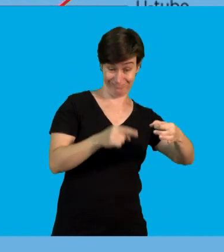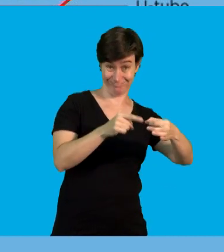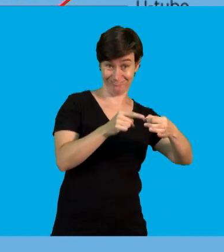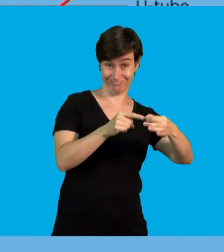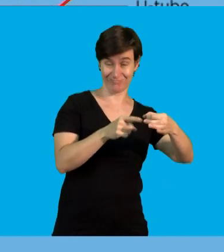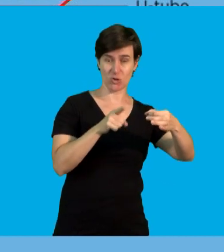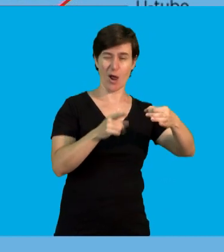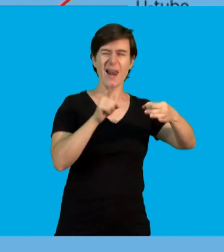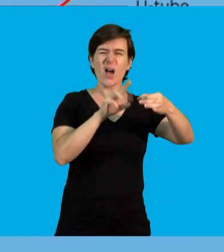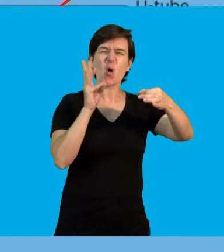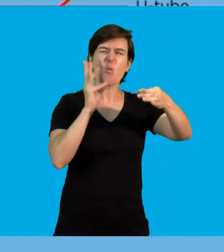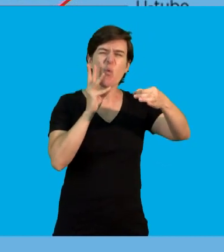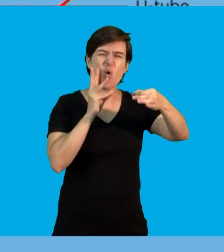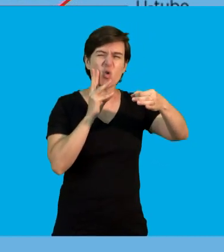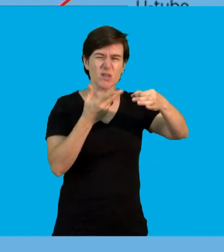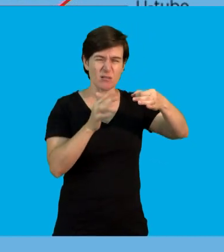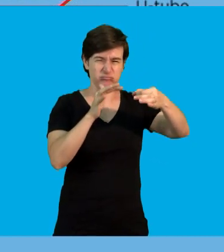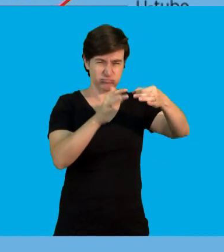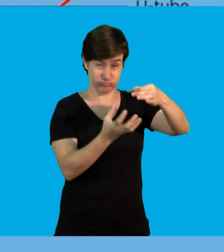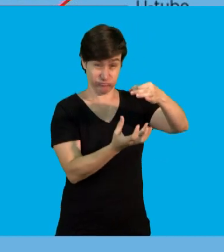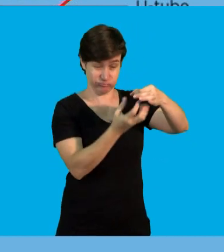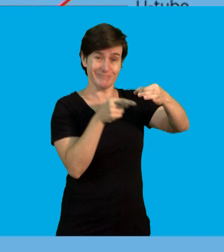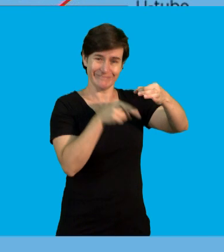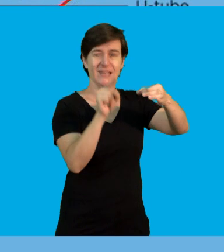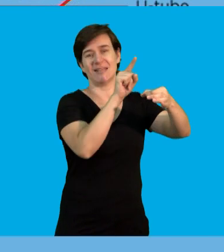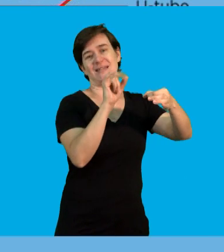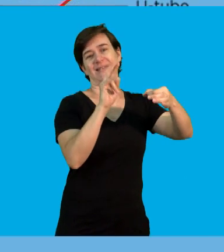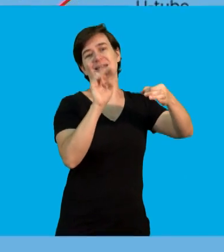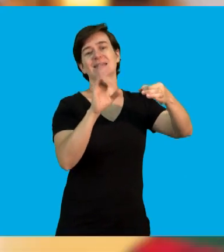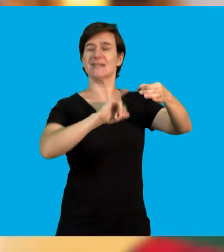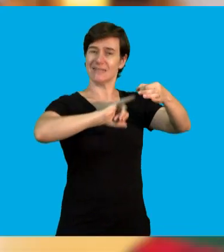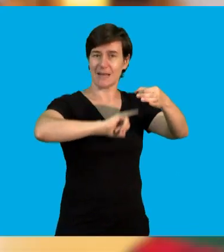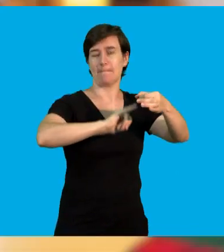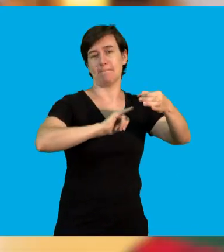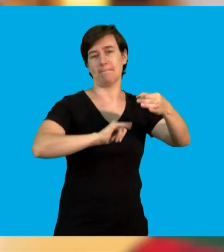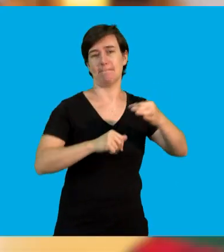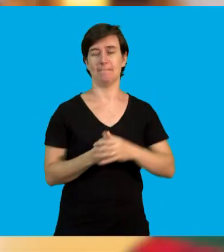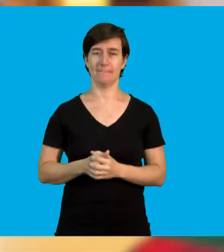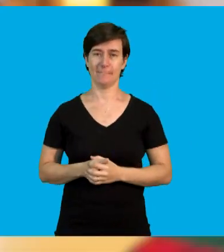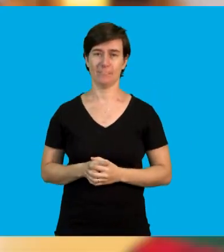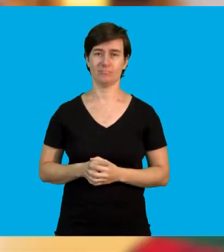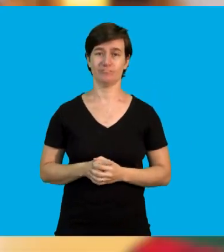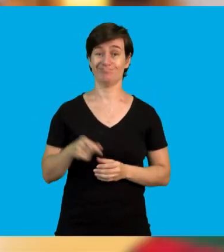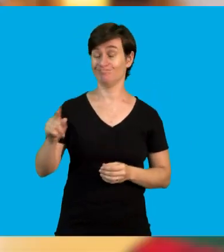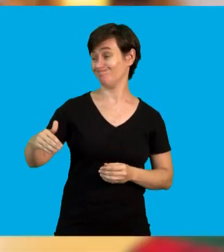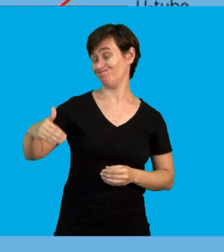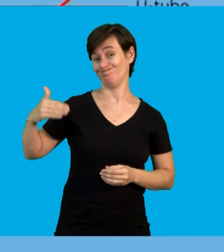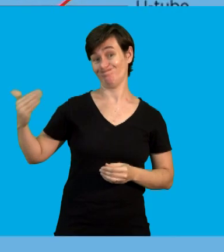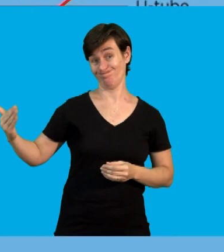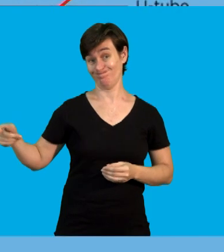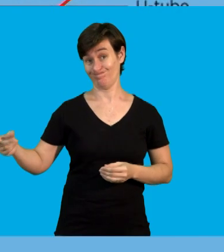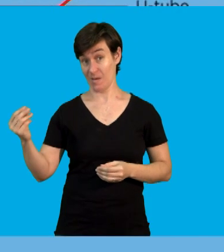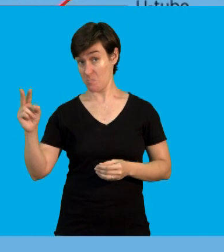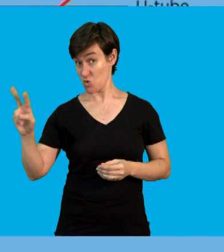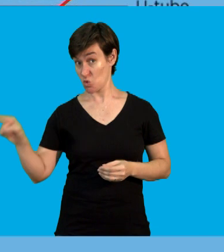the solution is that of zinc sulfate. So there is always the relationship between the solution and the electrode that is dipped into. When